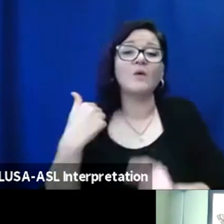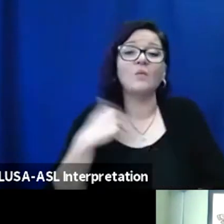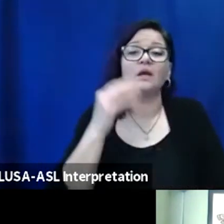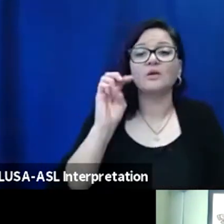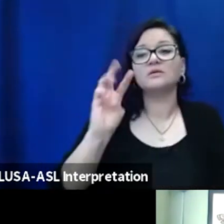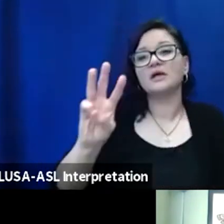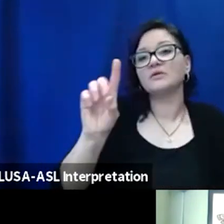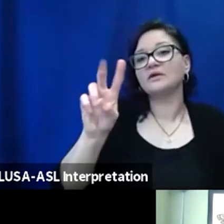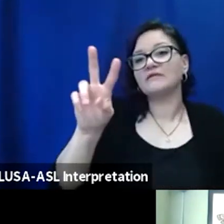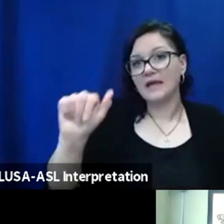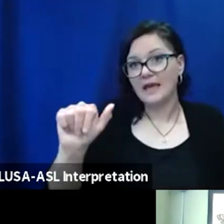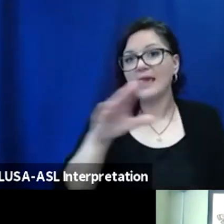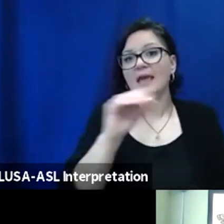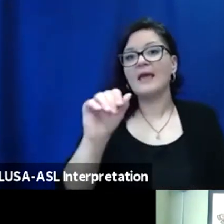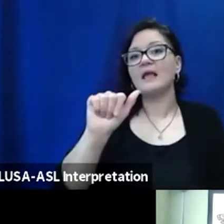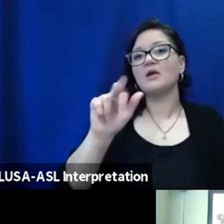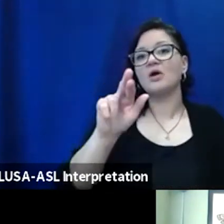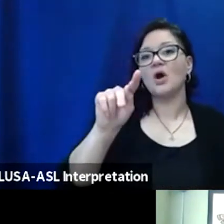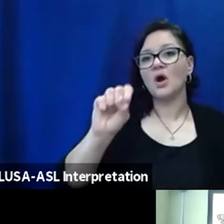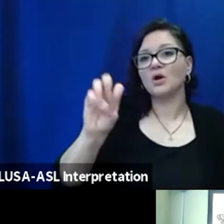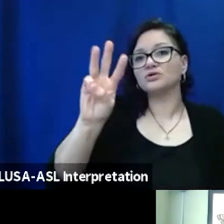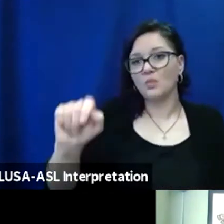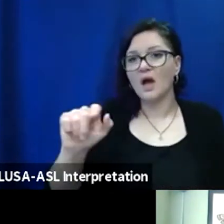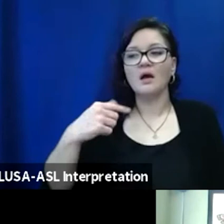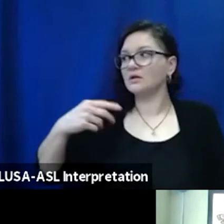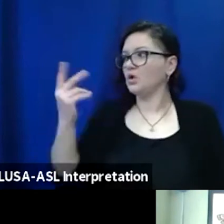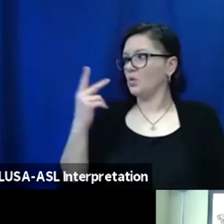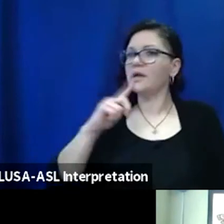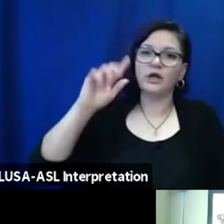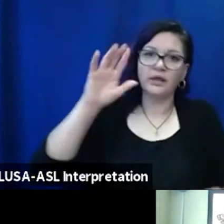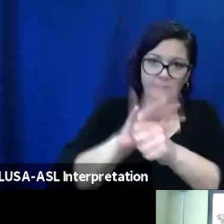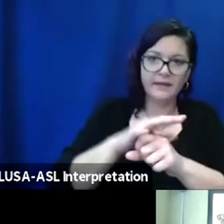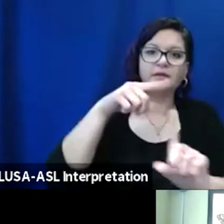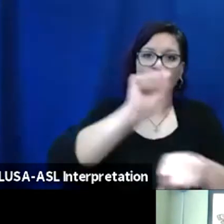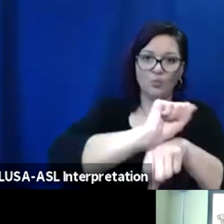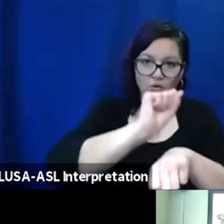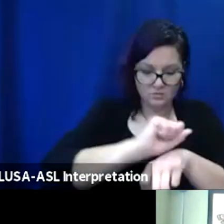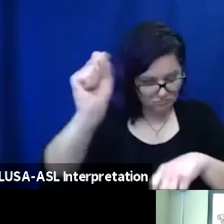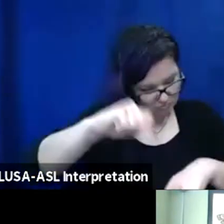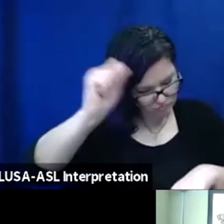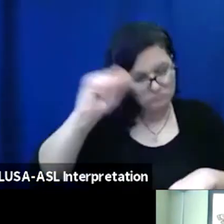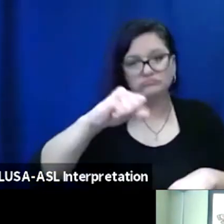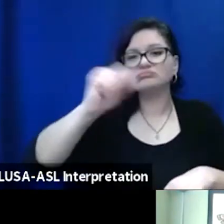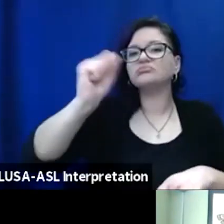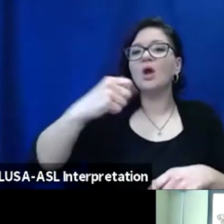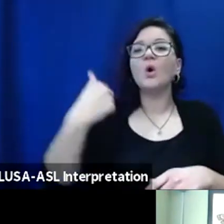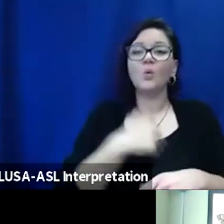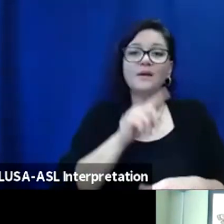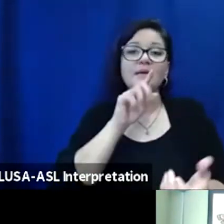WDVA and ArtsWA is committed to the work, because we believe that